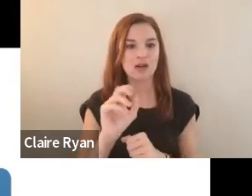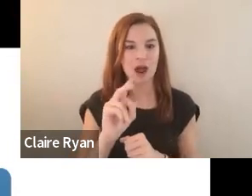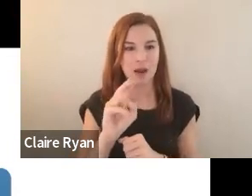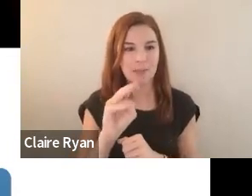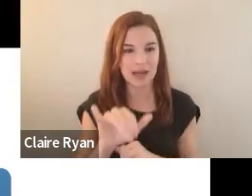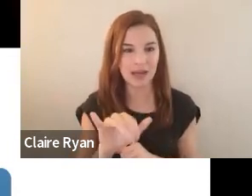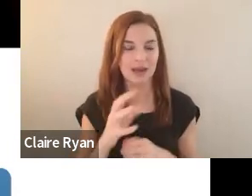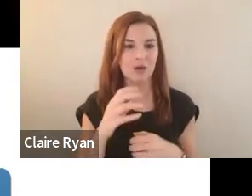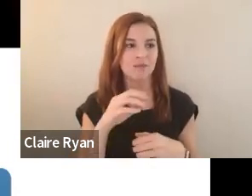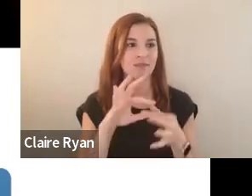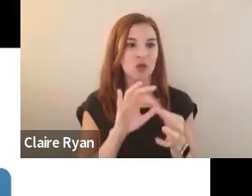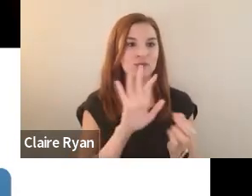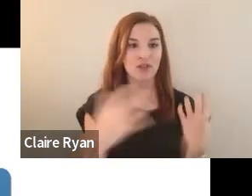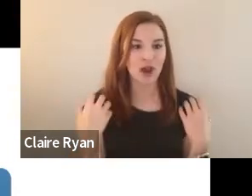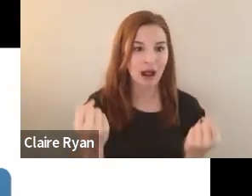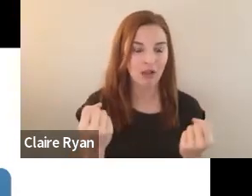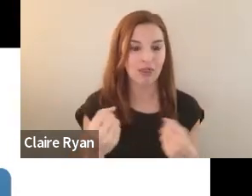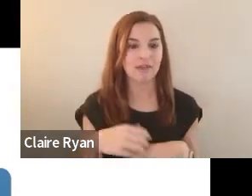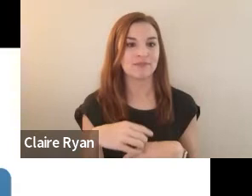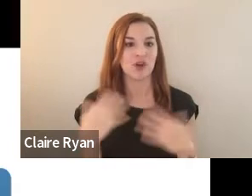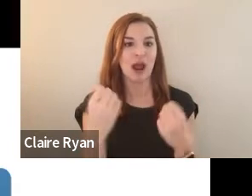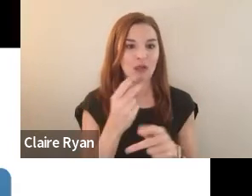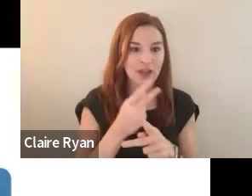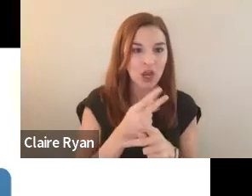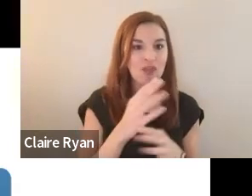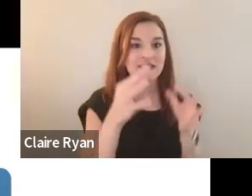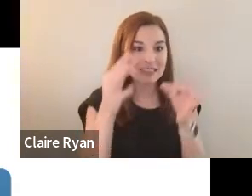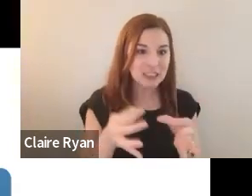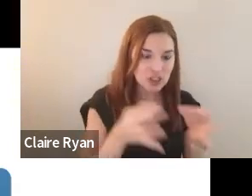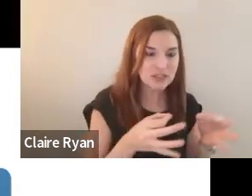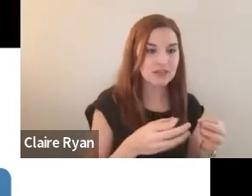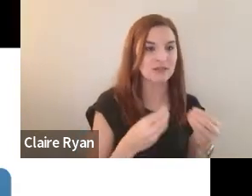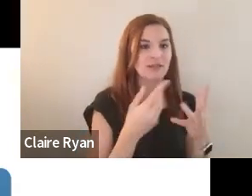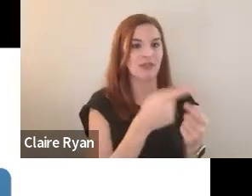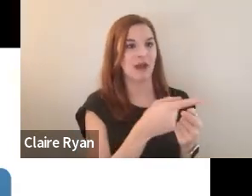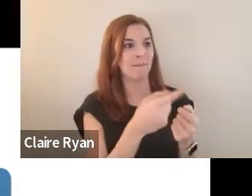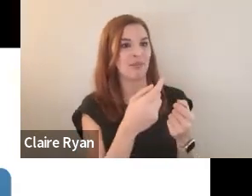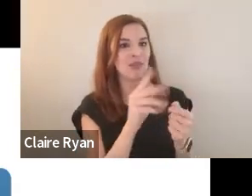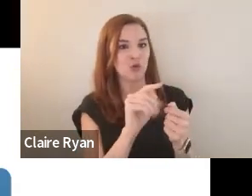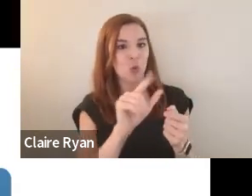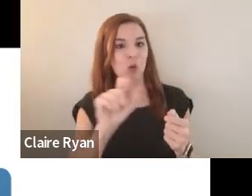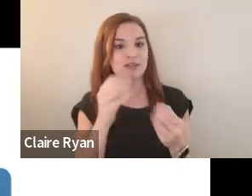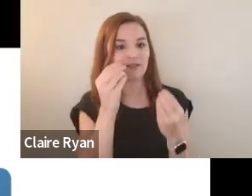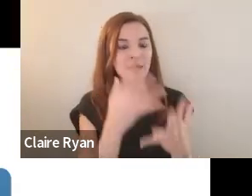same respect, the same autonomy, and the same concern for their health and ability to